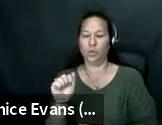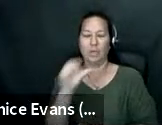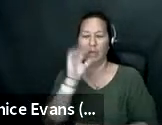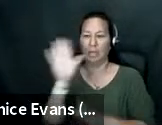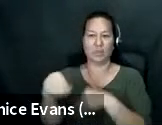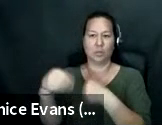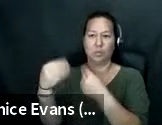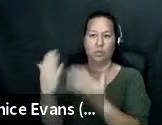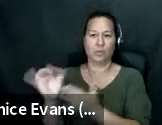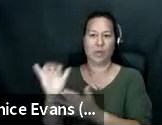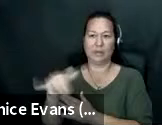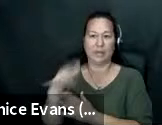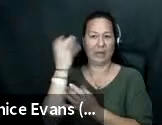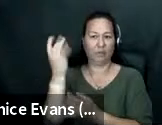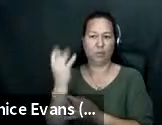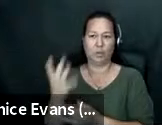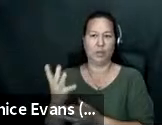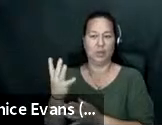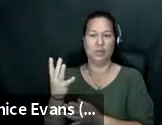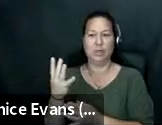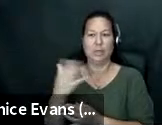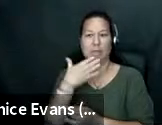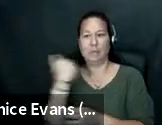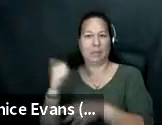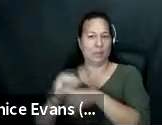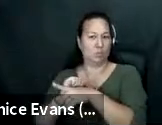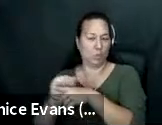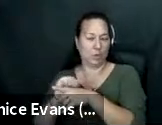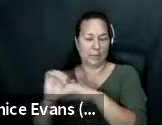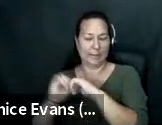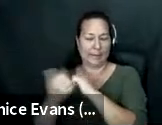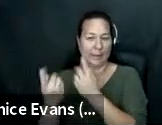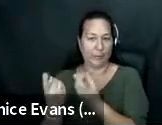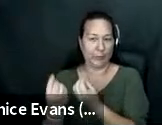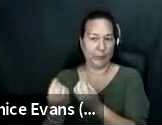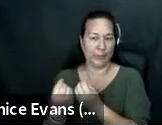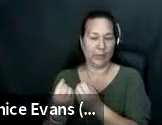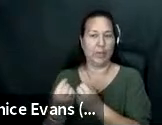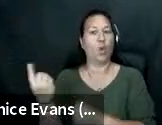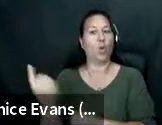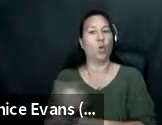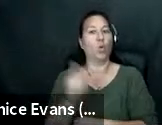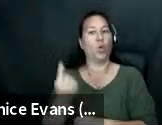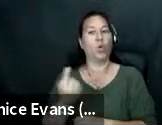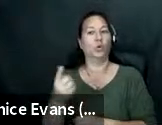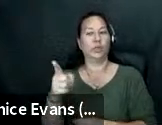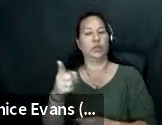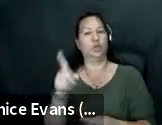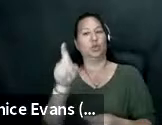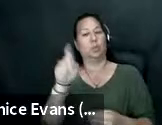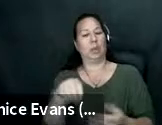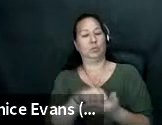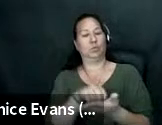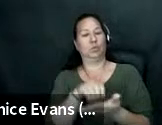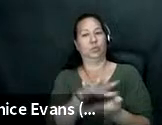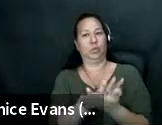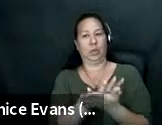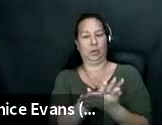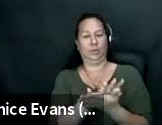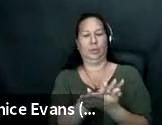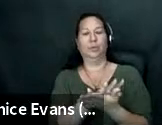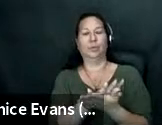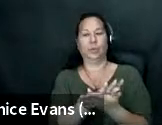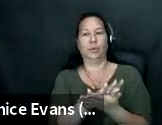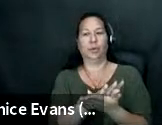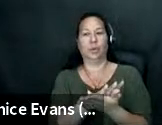that information on best practices. They only ask that an employer document it. So